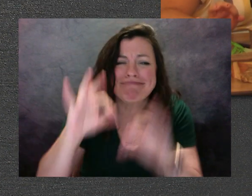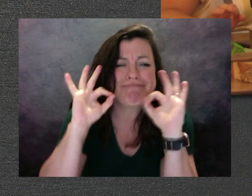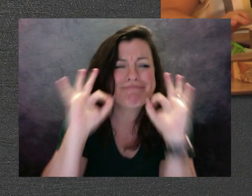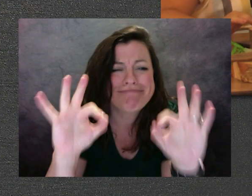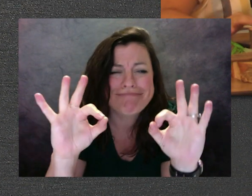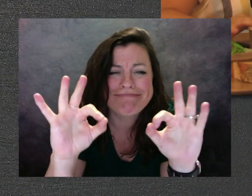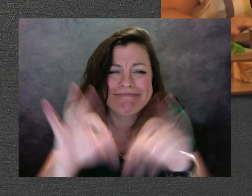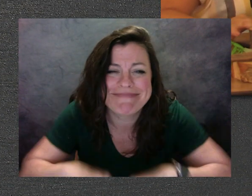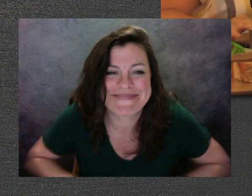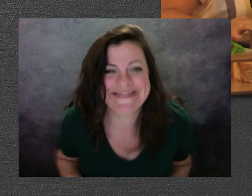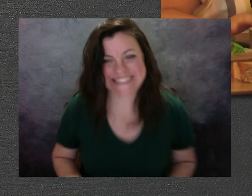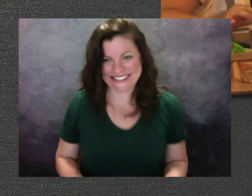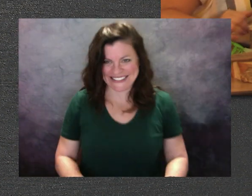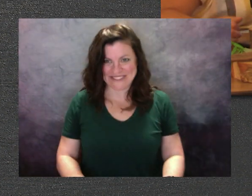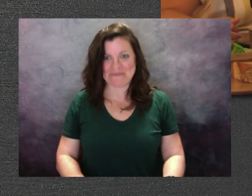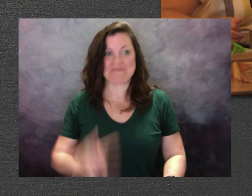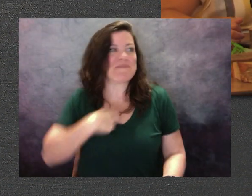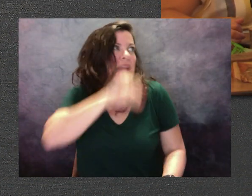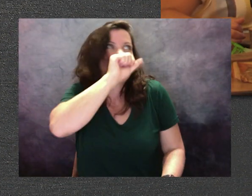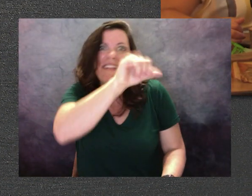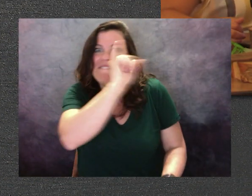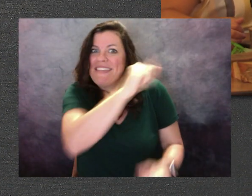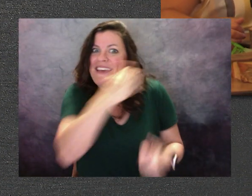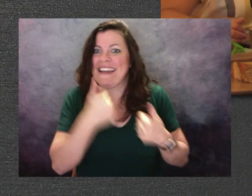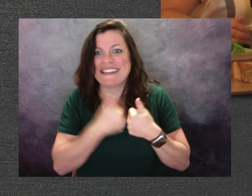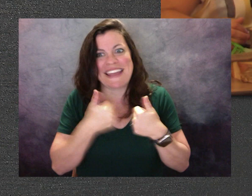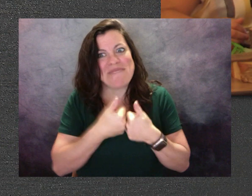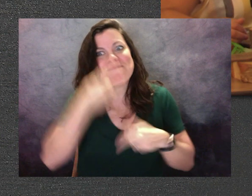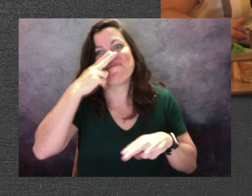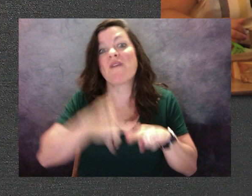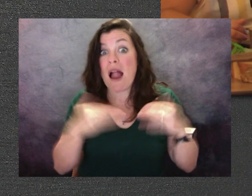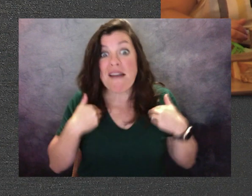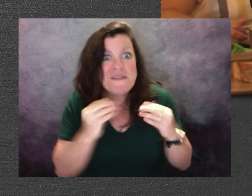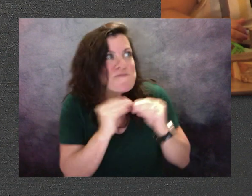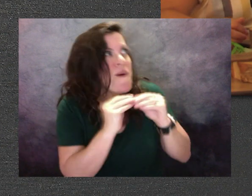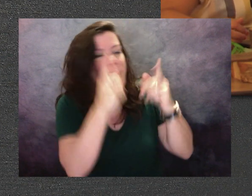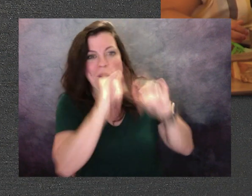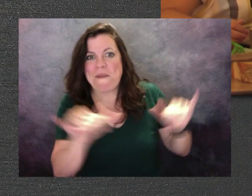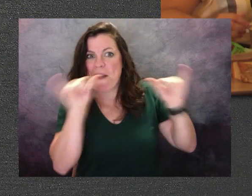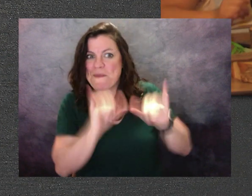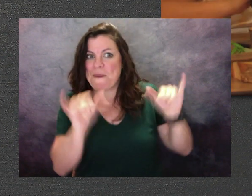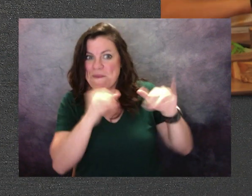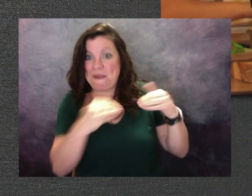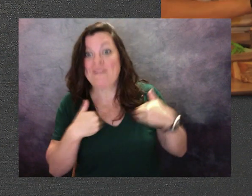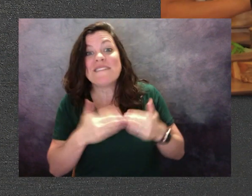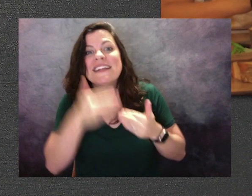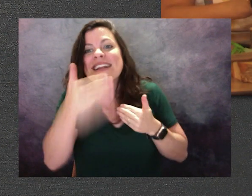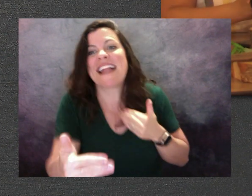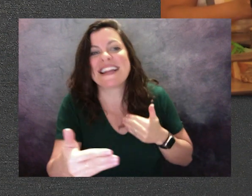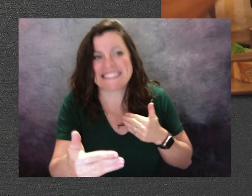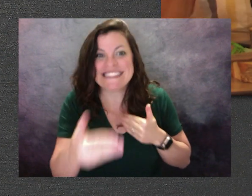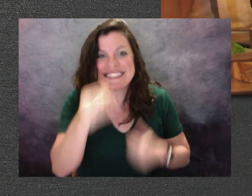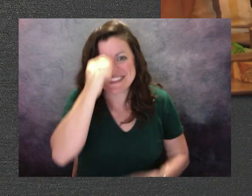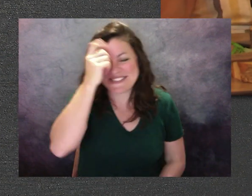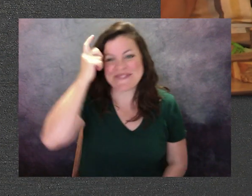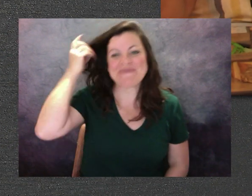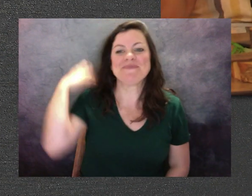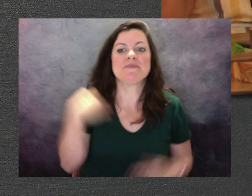more patterns. Let's see what's our next one. Oh, some more animals. Now, Miss